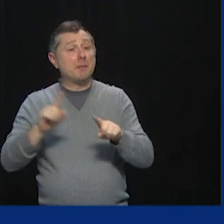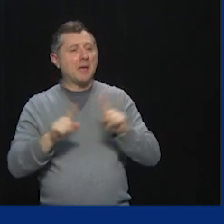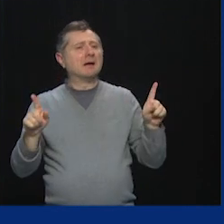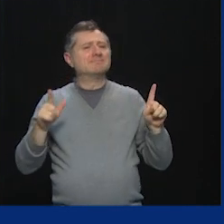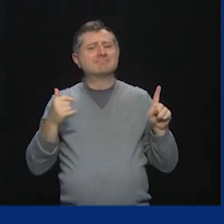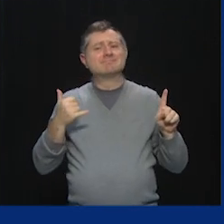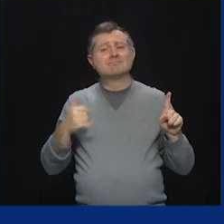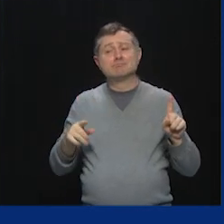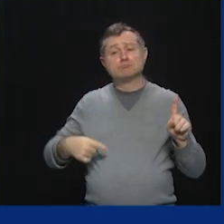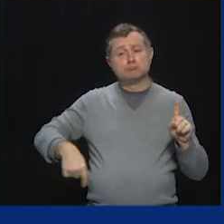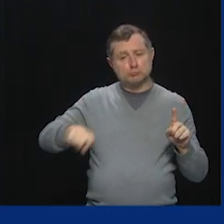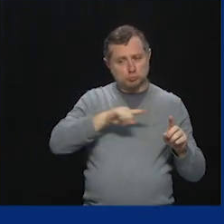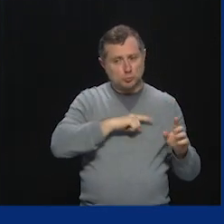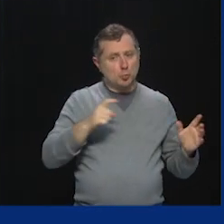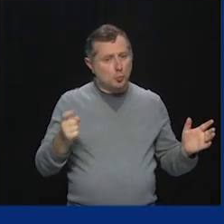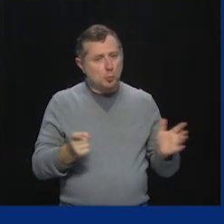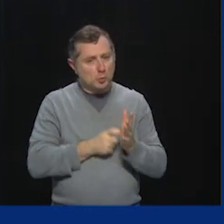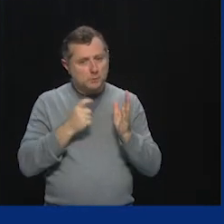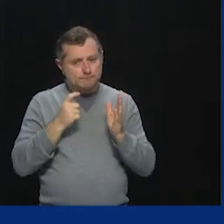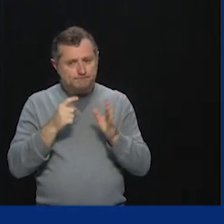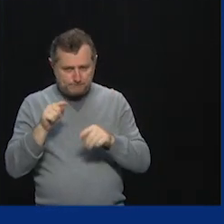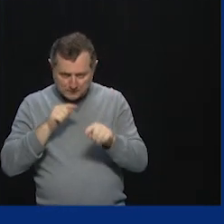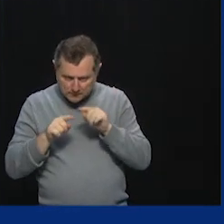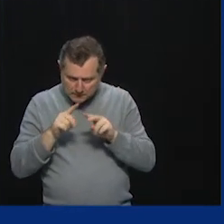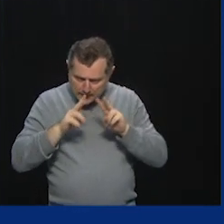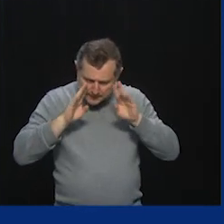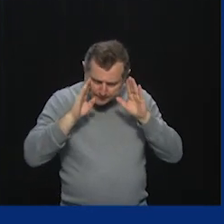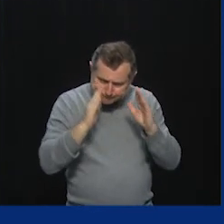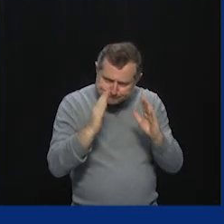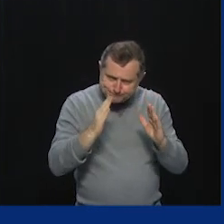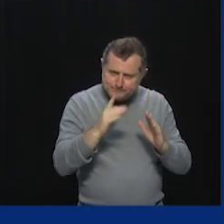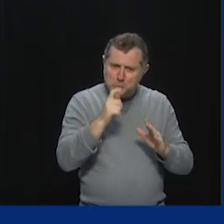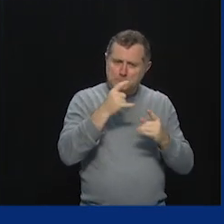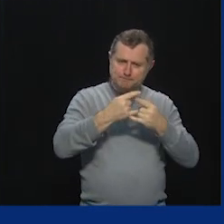back to being much more vigilant about mask wearing